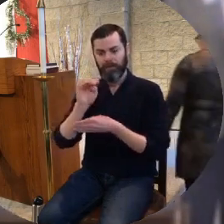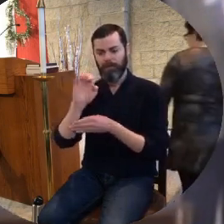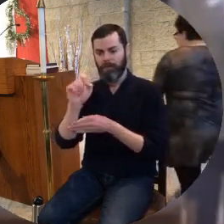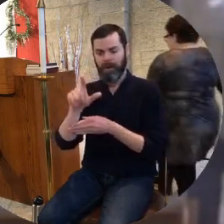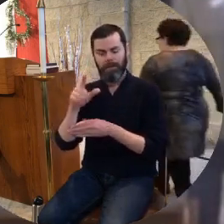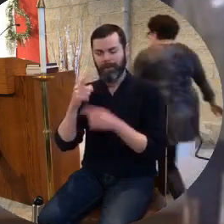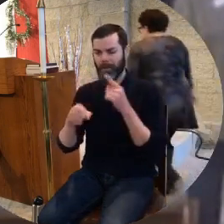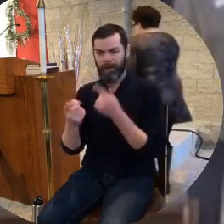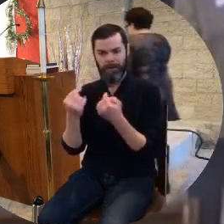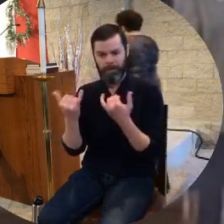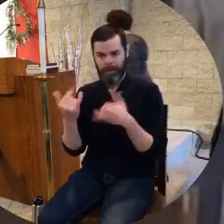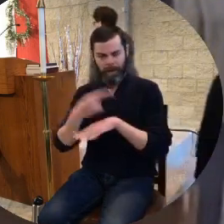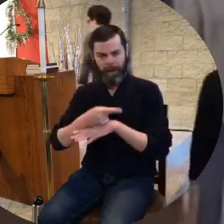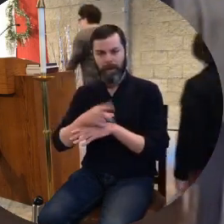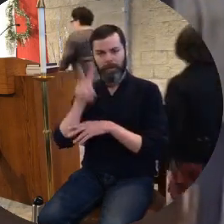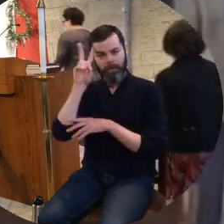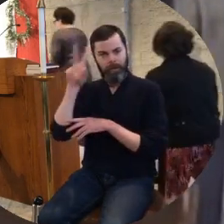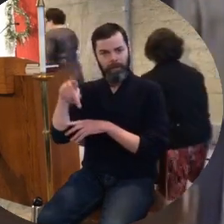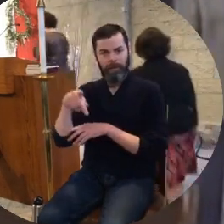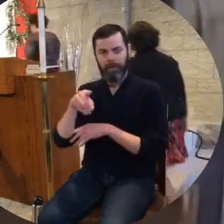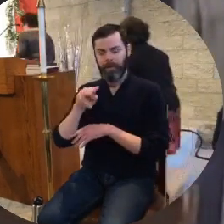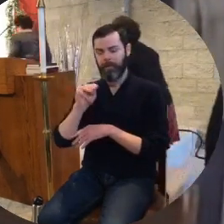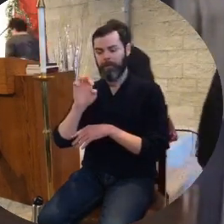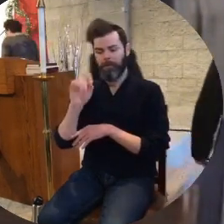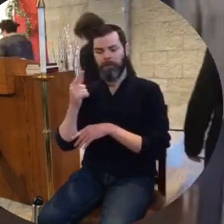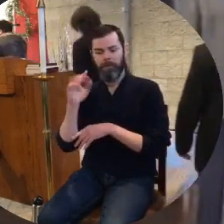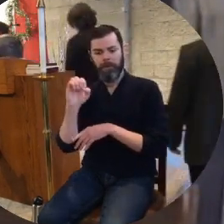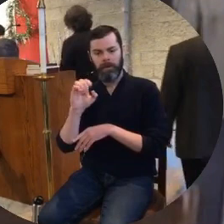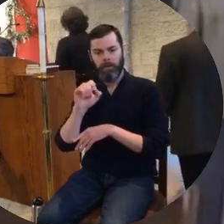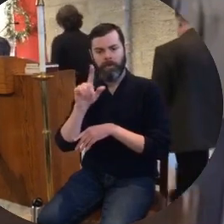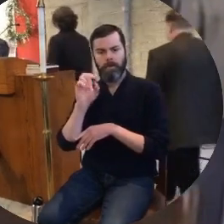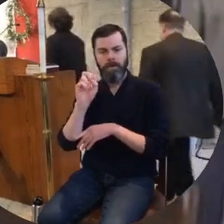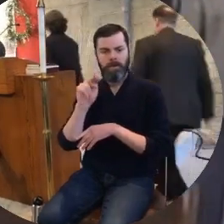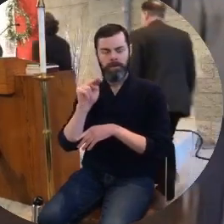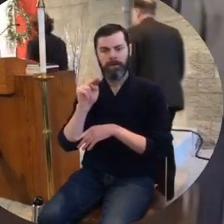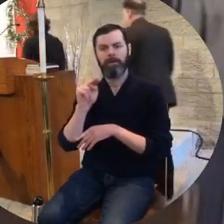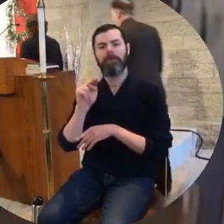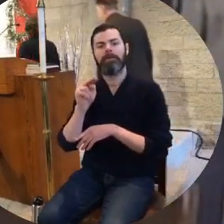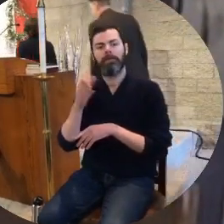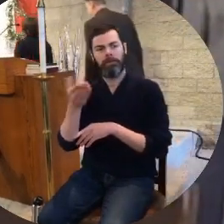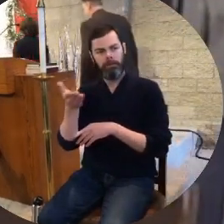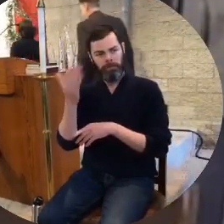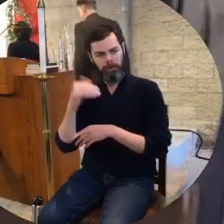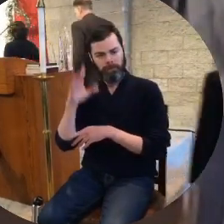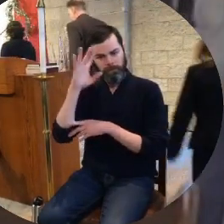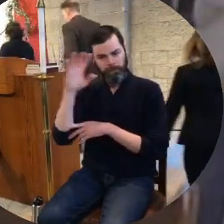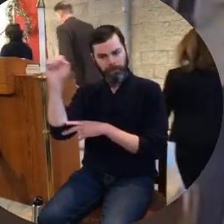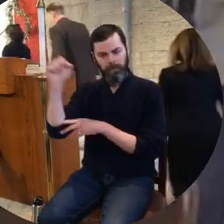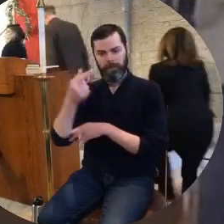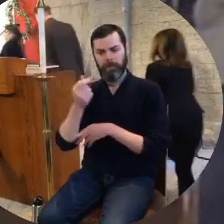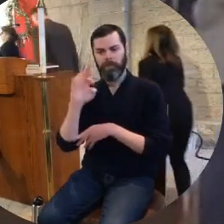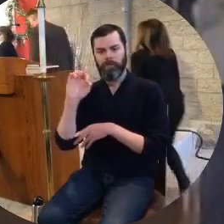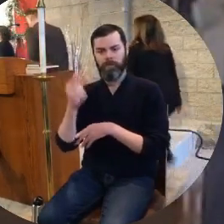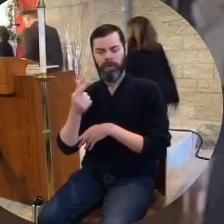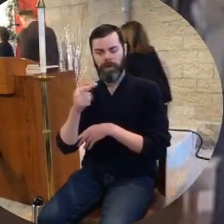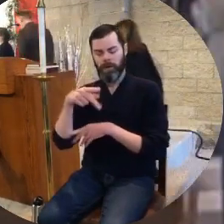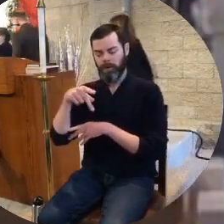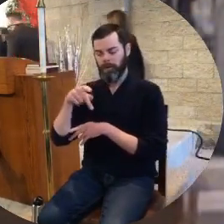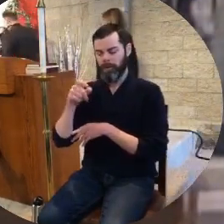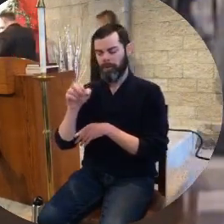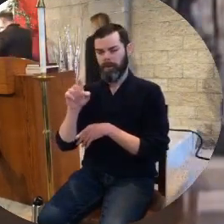today, Vice President Margie Olson, and President Greg Peterson. Let's appreciate our Board of Trustees.